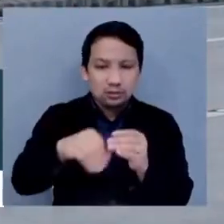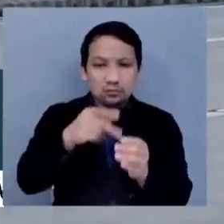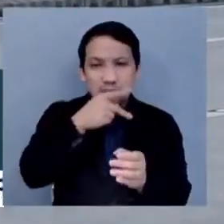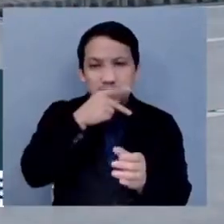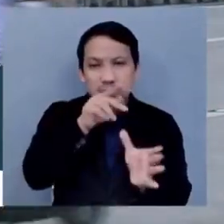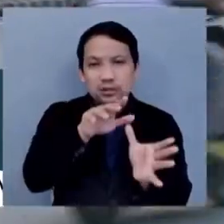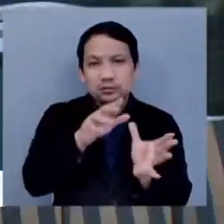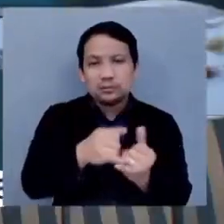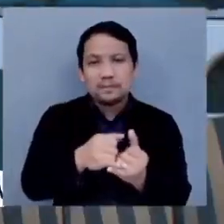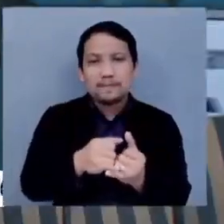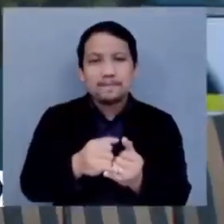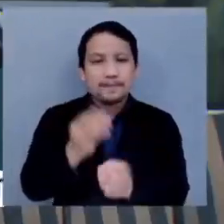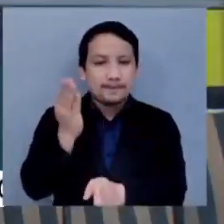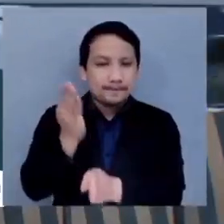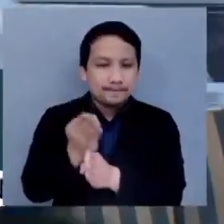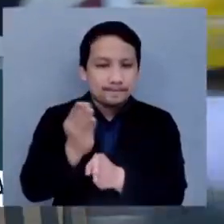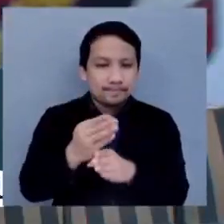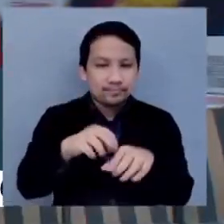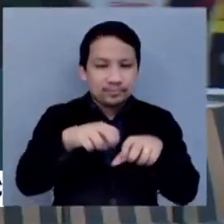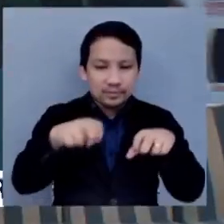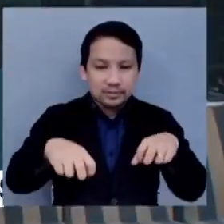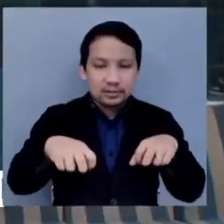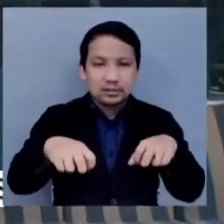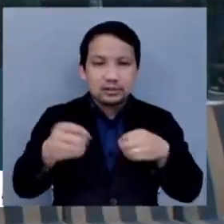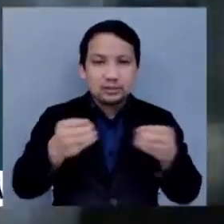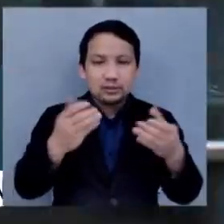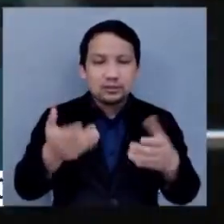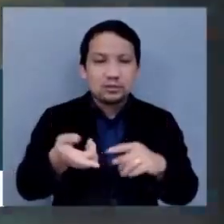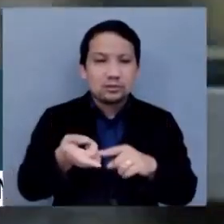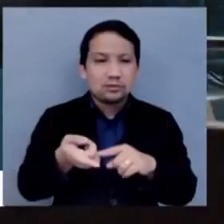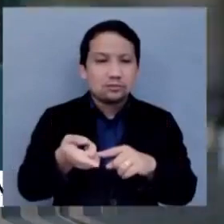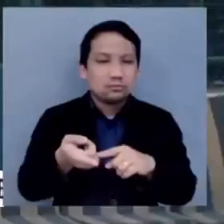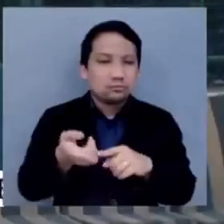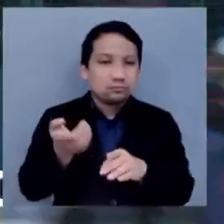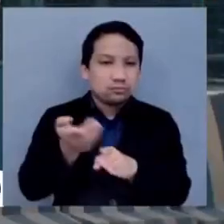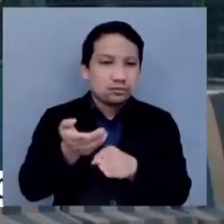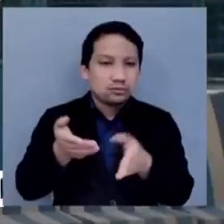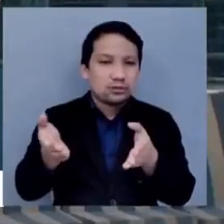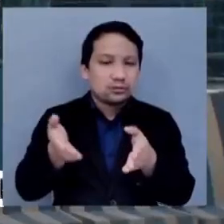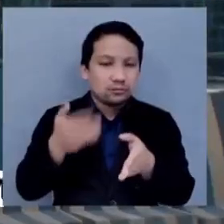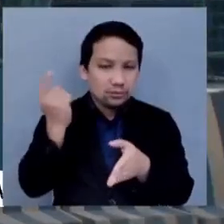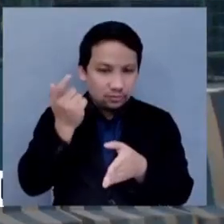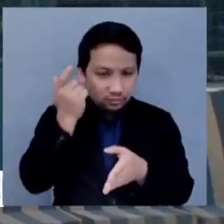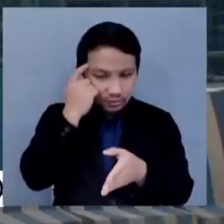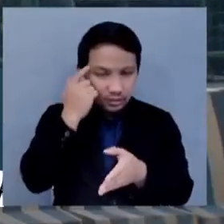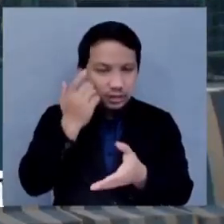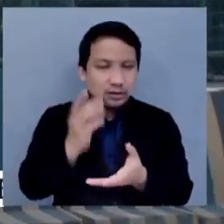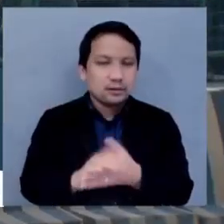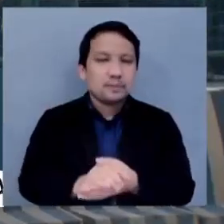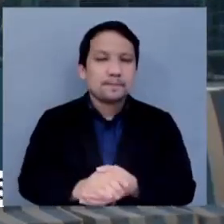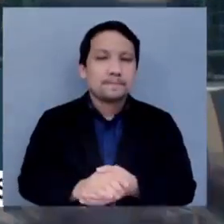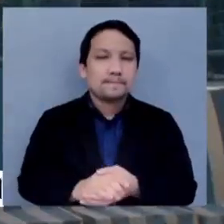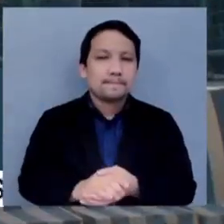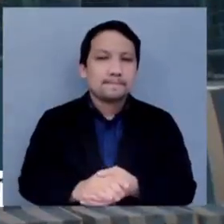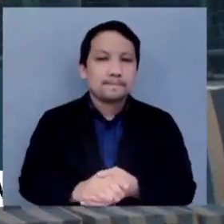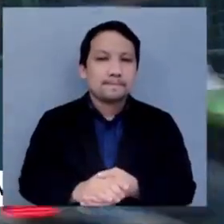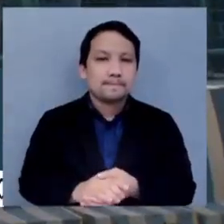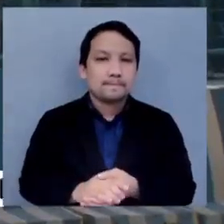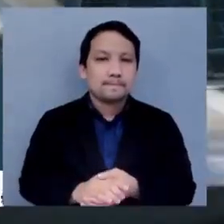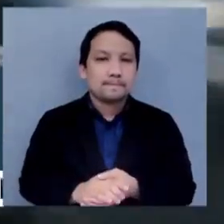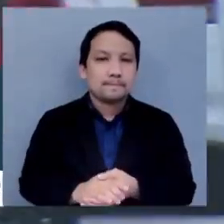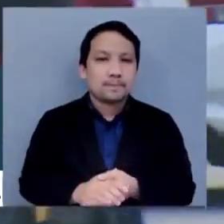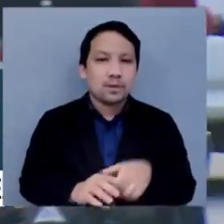the bus stops will still be operated by the government. And with the bus